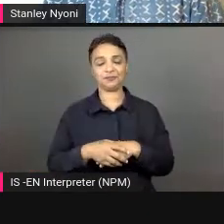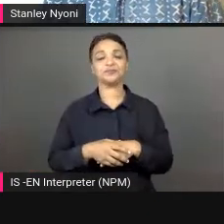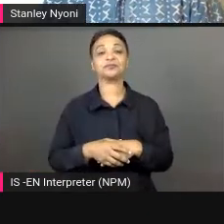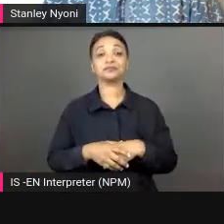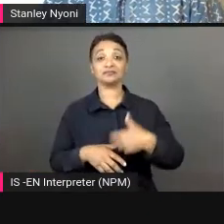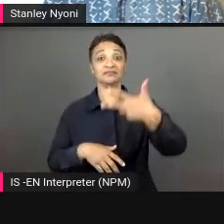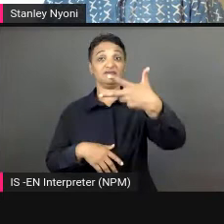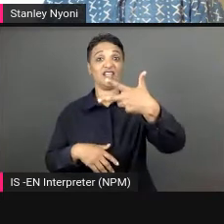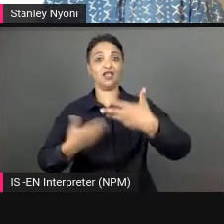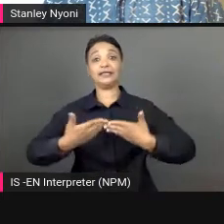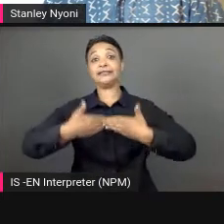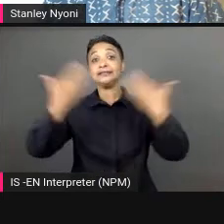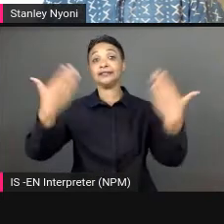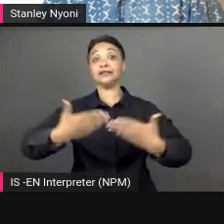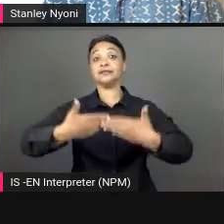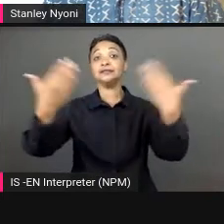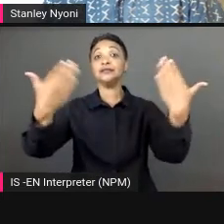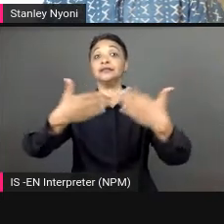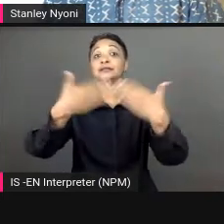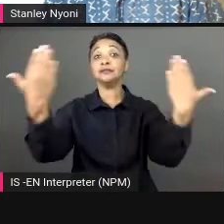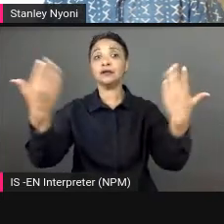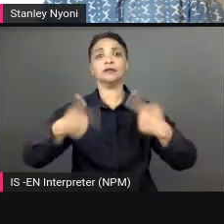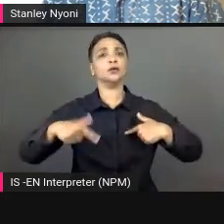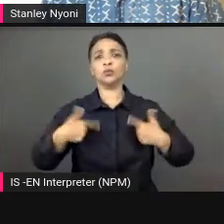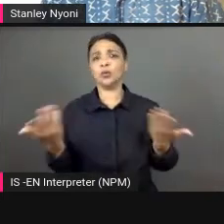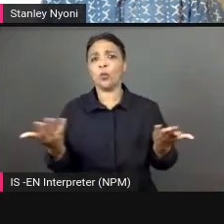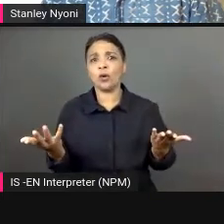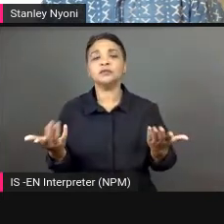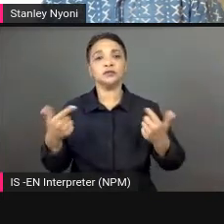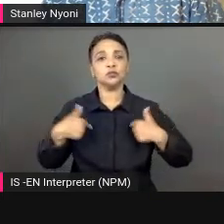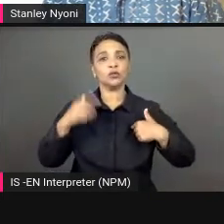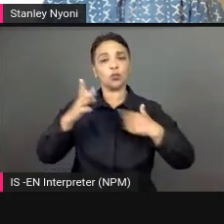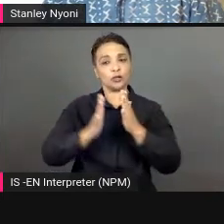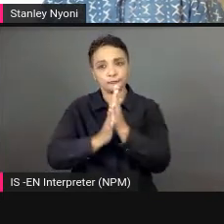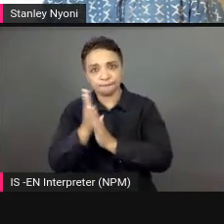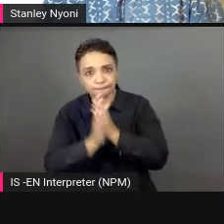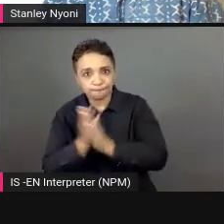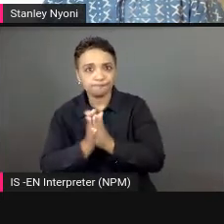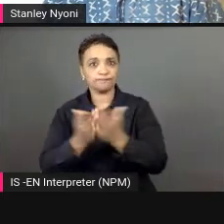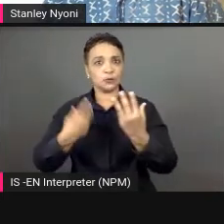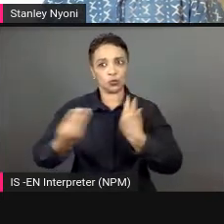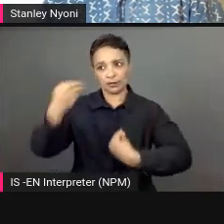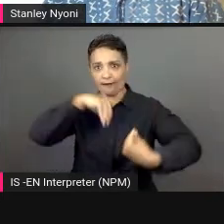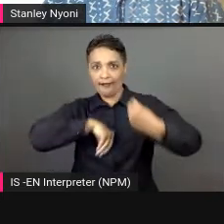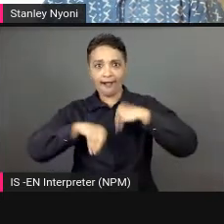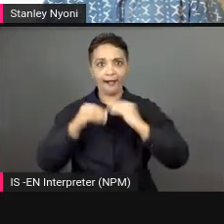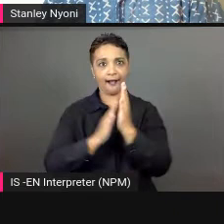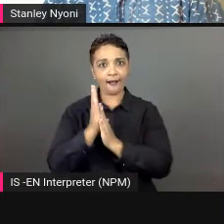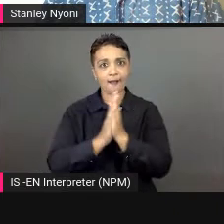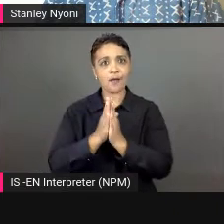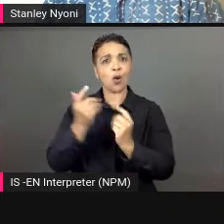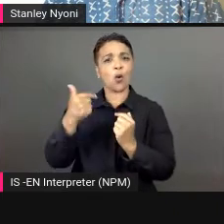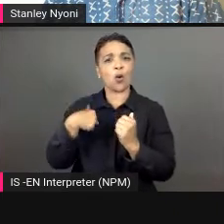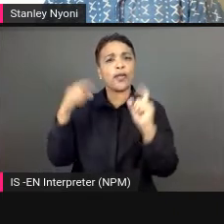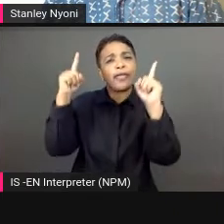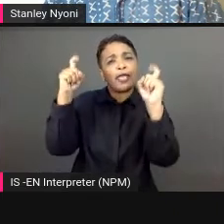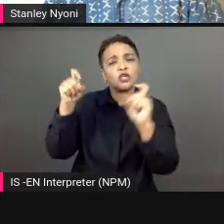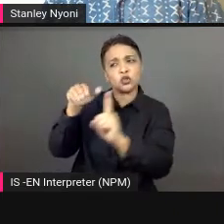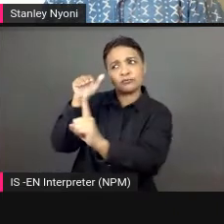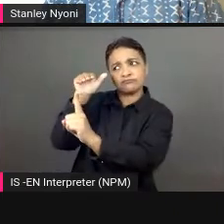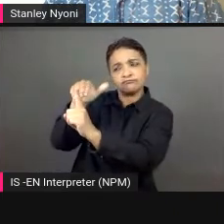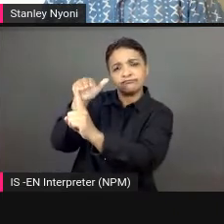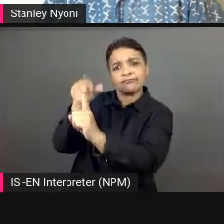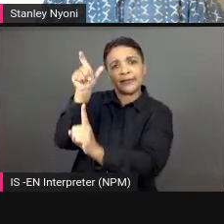be informed, inspired, and motivated to act as we explore the issue of accountability for people affected by